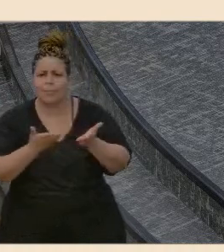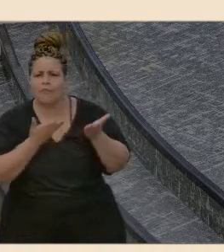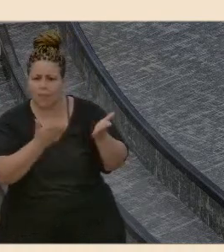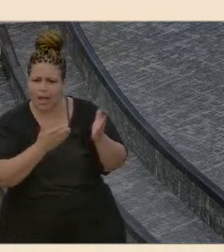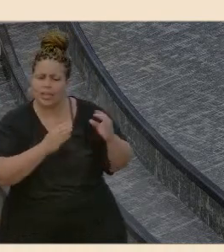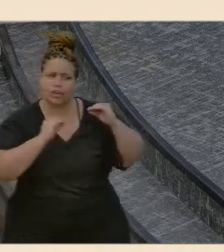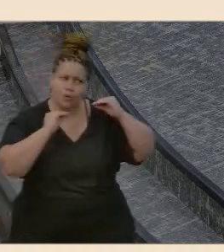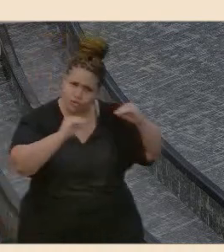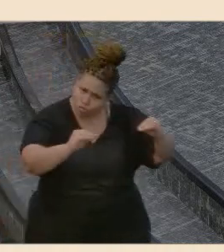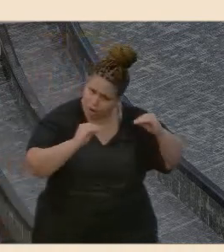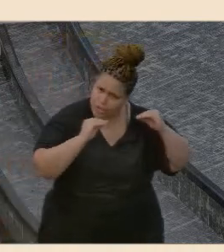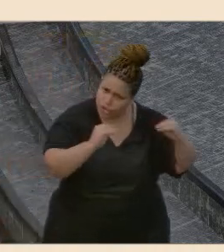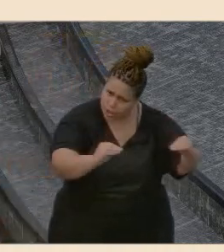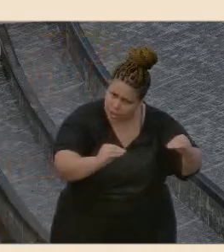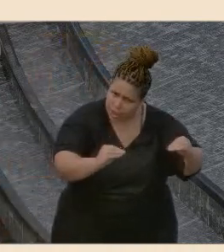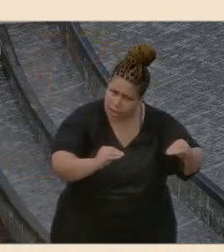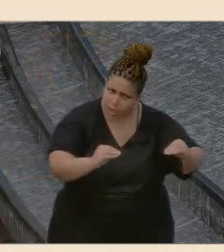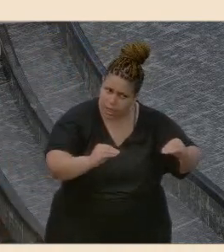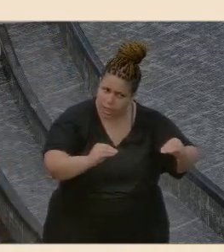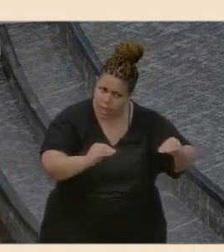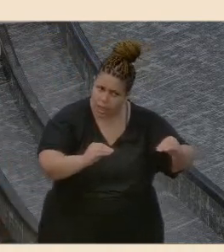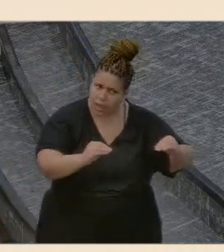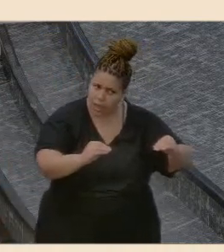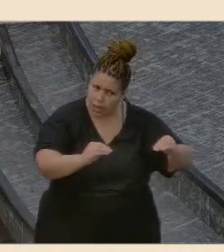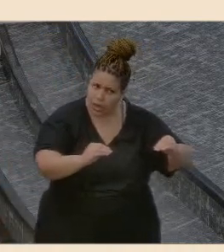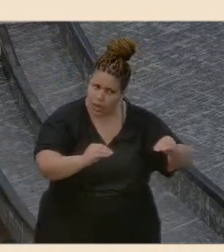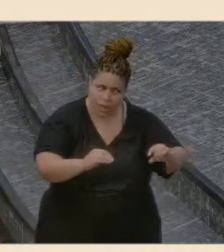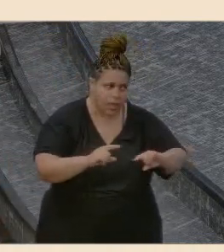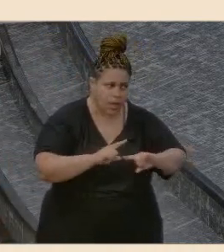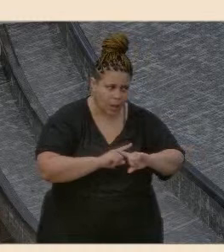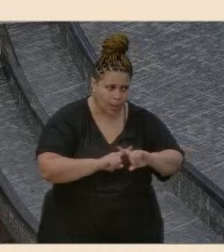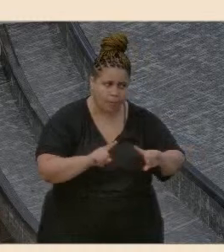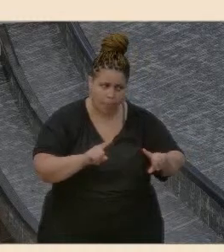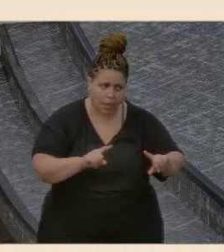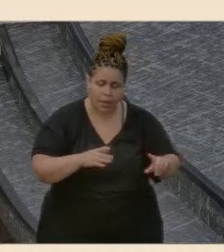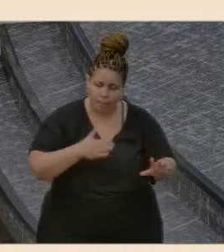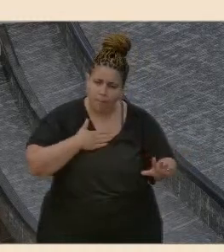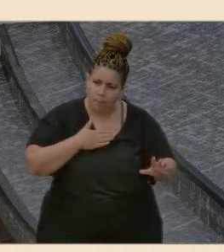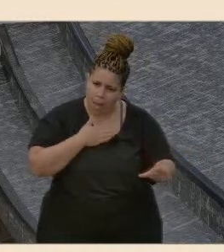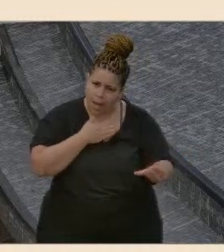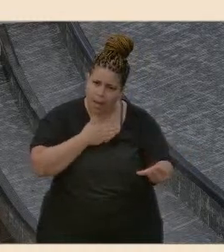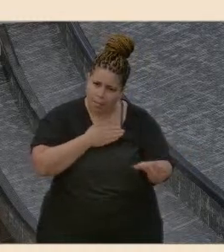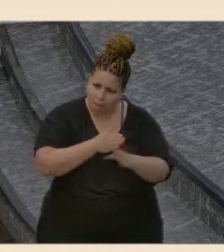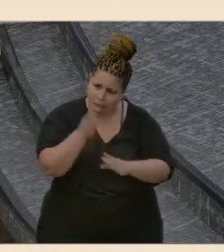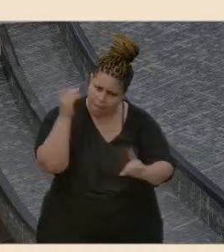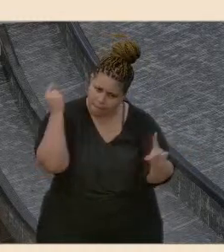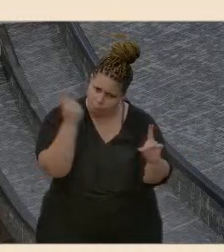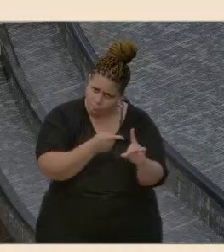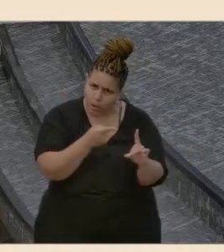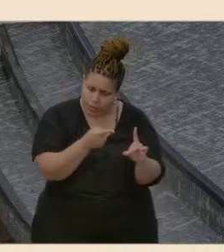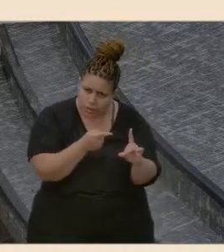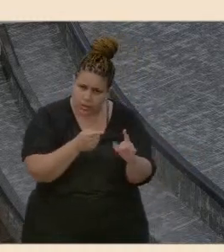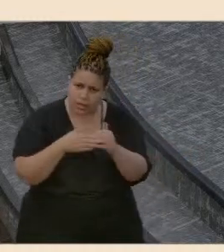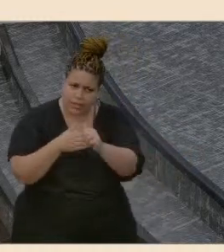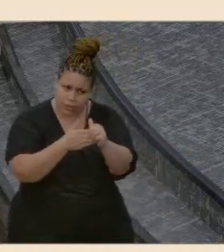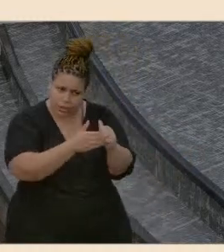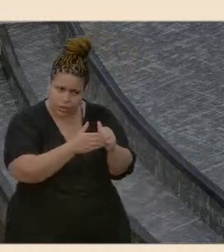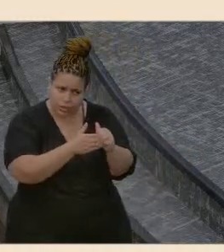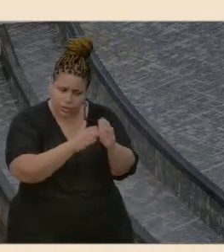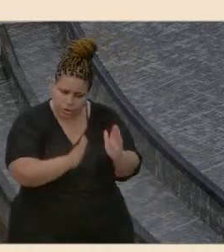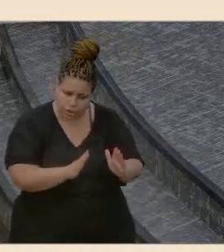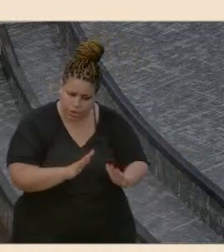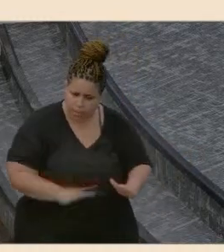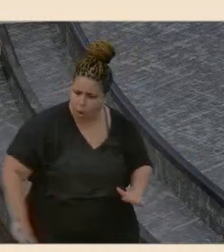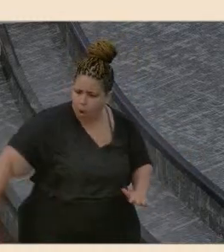to help us how we can move through this. But my main thing was that all the leadership in these surrounding counties,